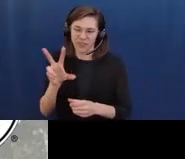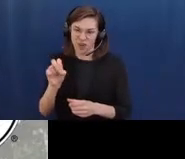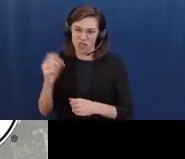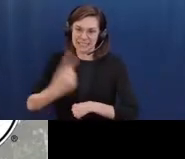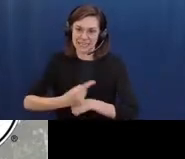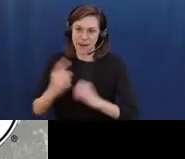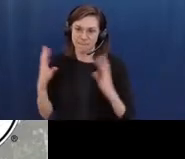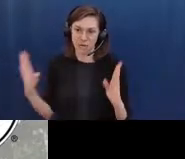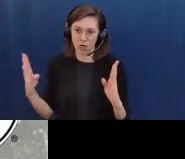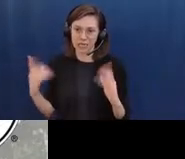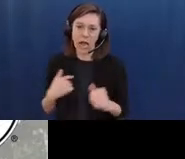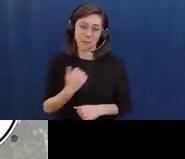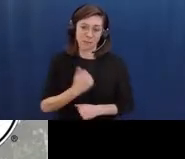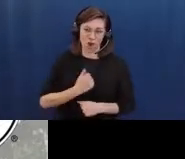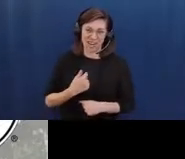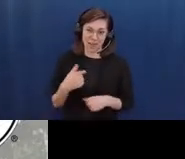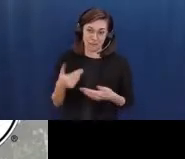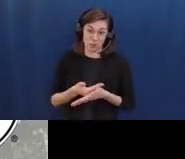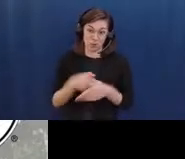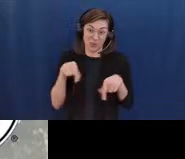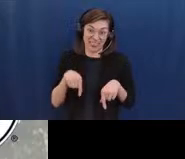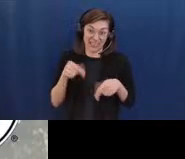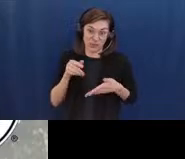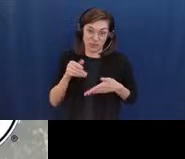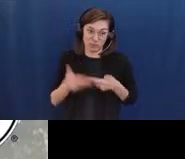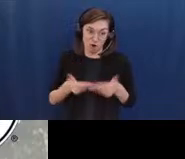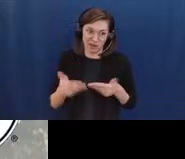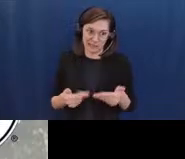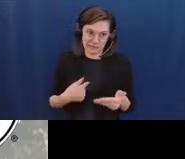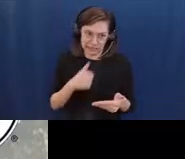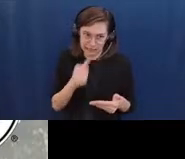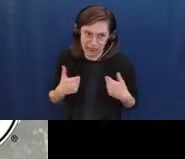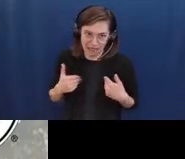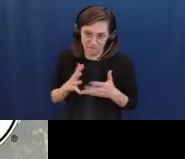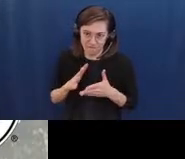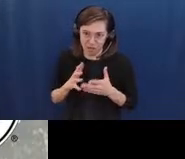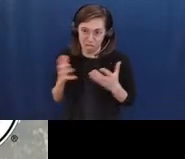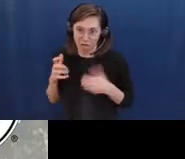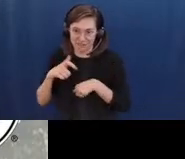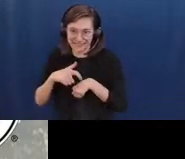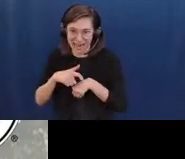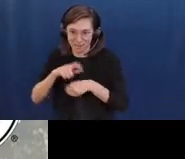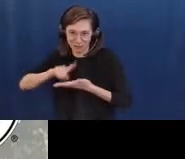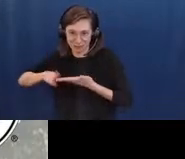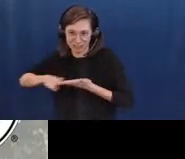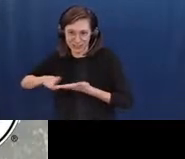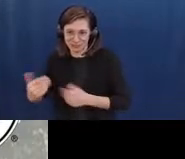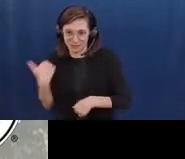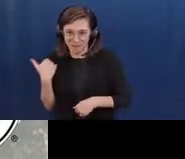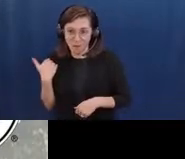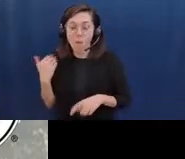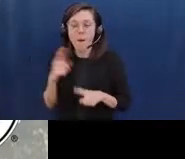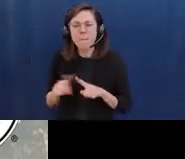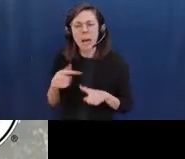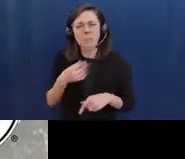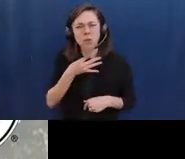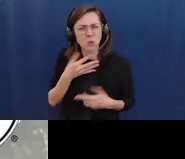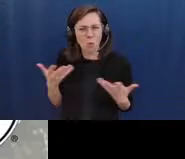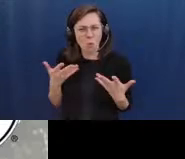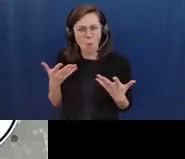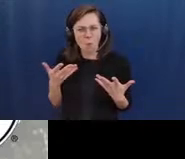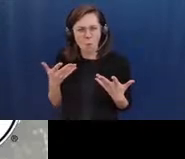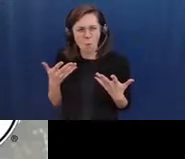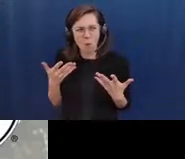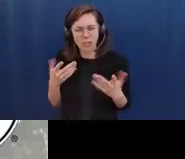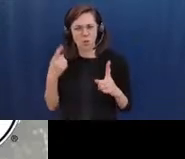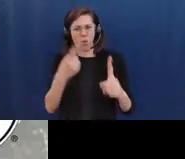research ahead of time, but I am curious as to what is the overall goal of that proposed